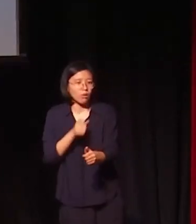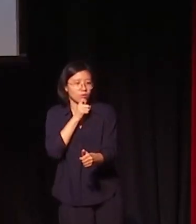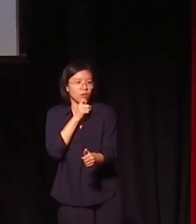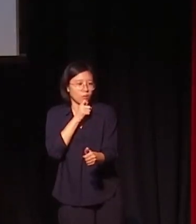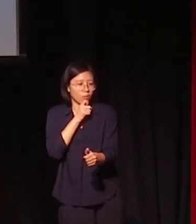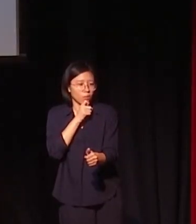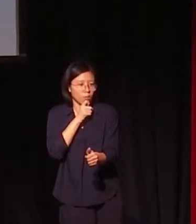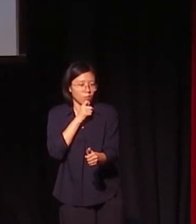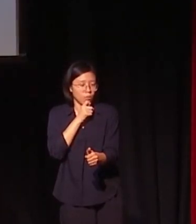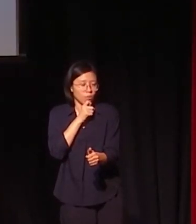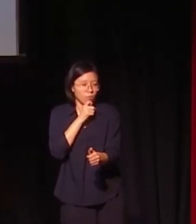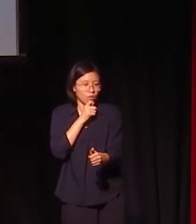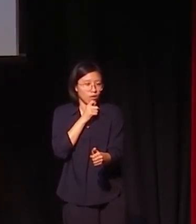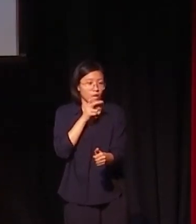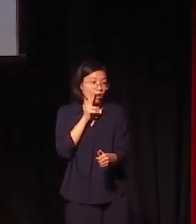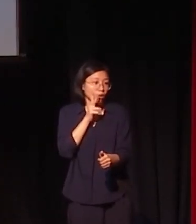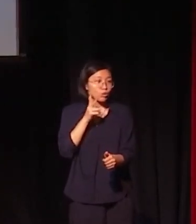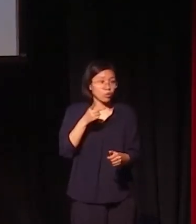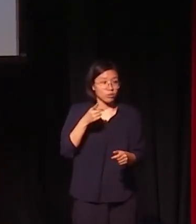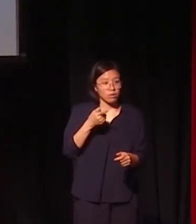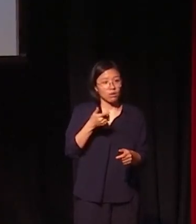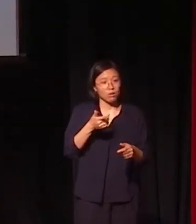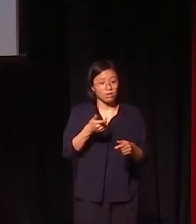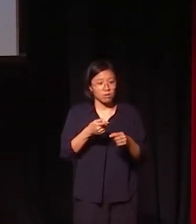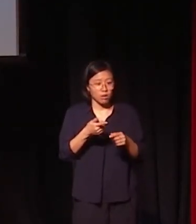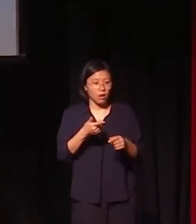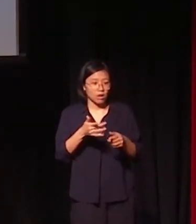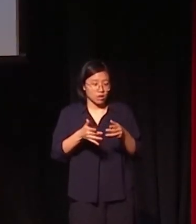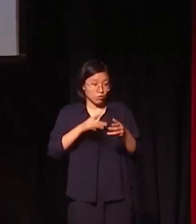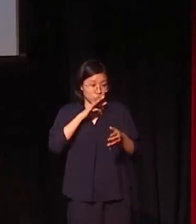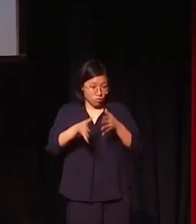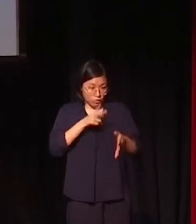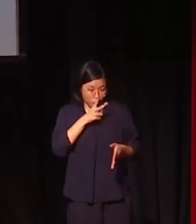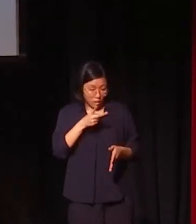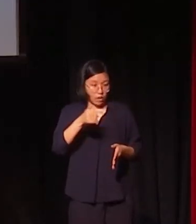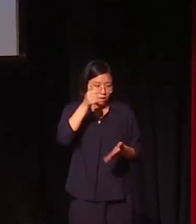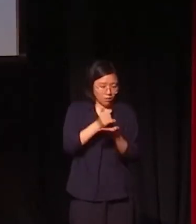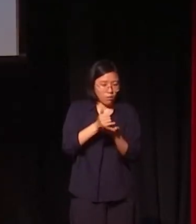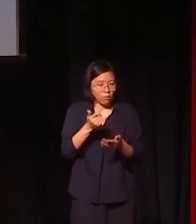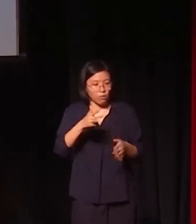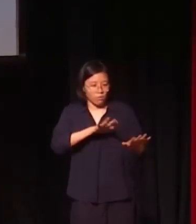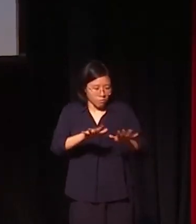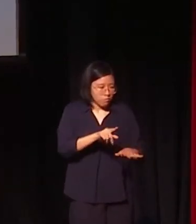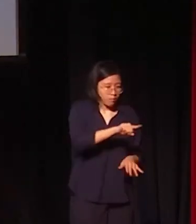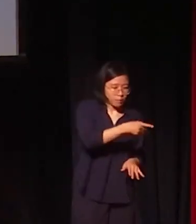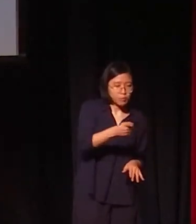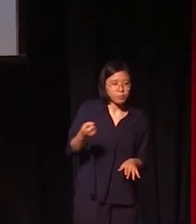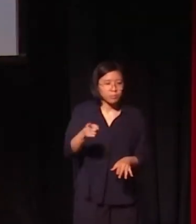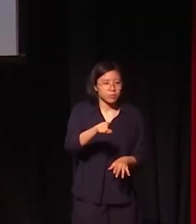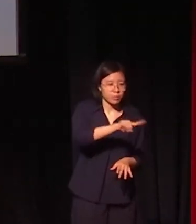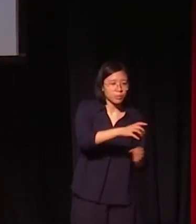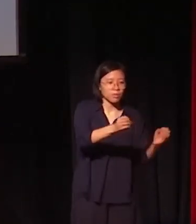deliberations, turn-taking could be managed more carefully if there were sign language interpreters in the room. And so we made a whole